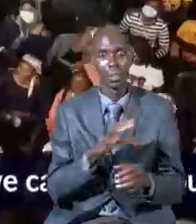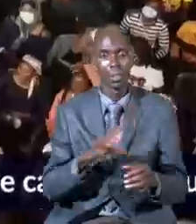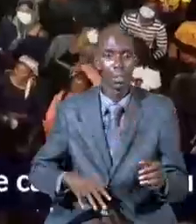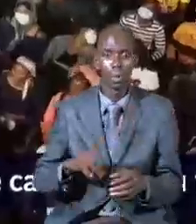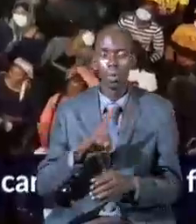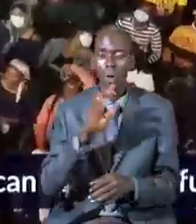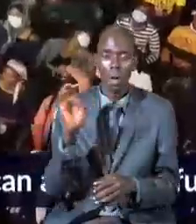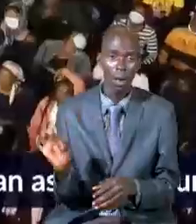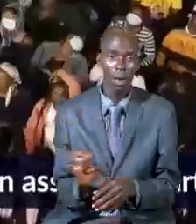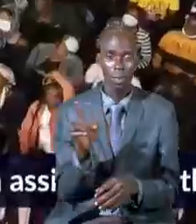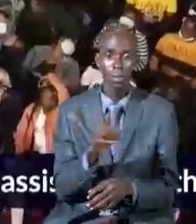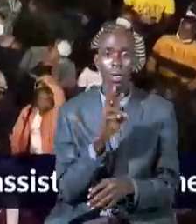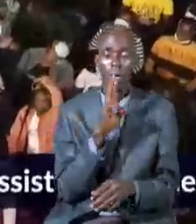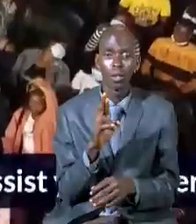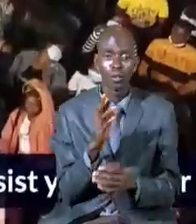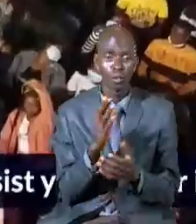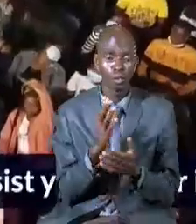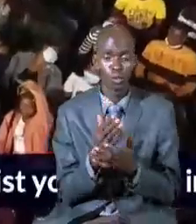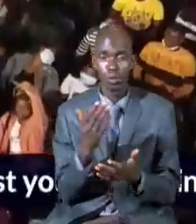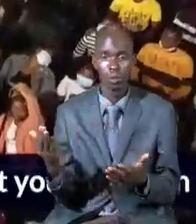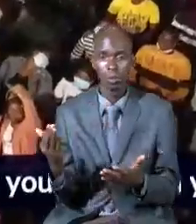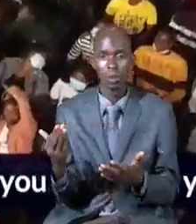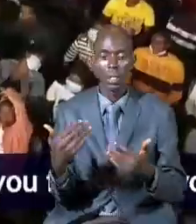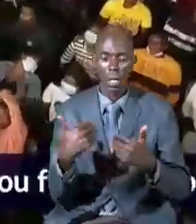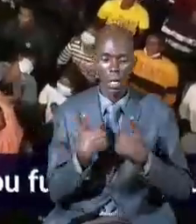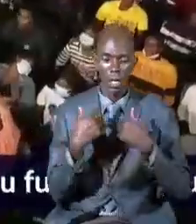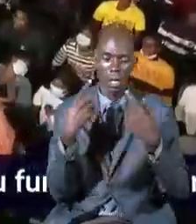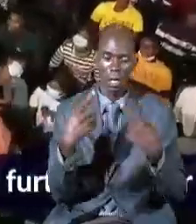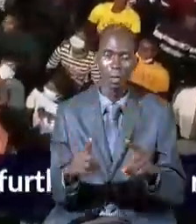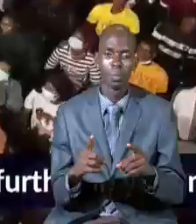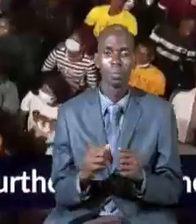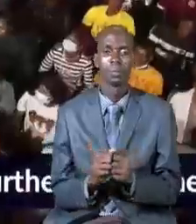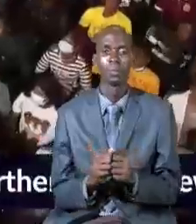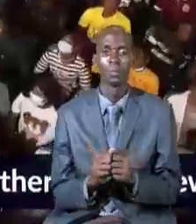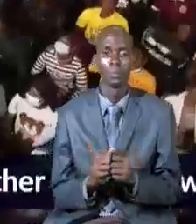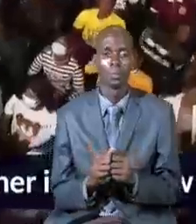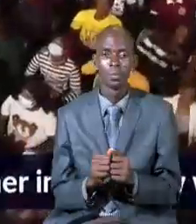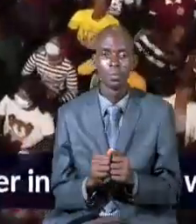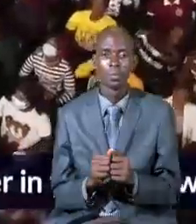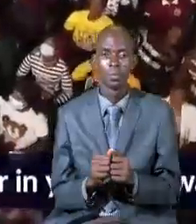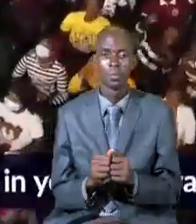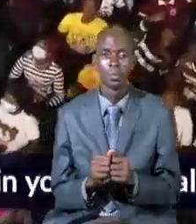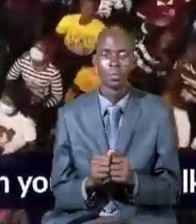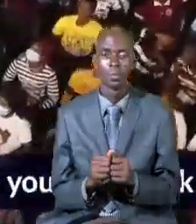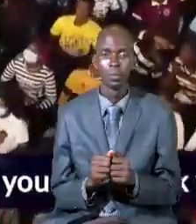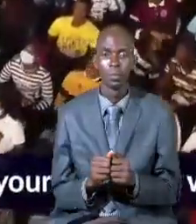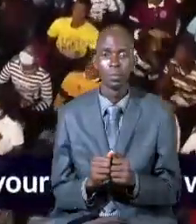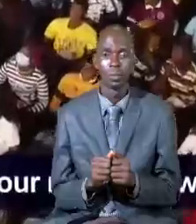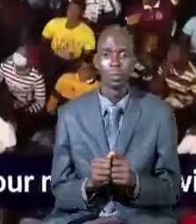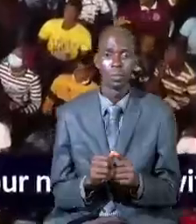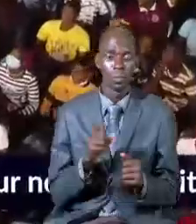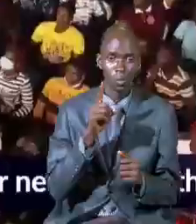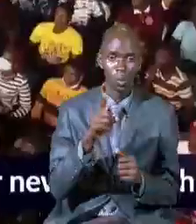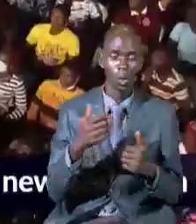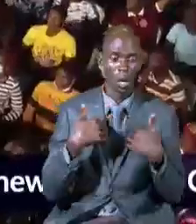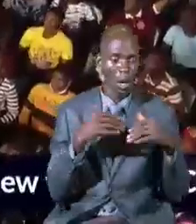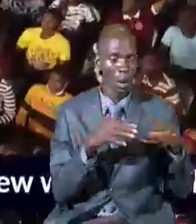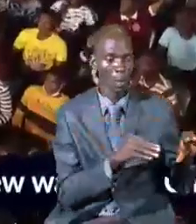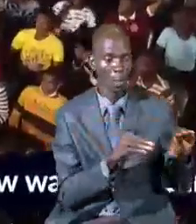something has happened. You have moved from negativity